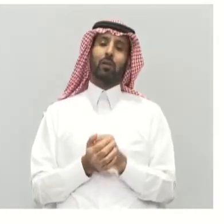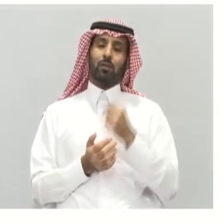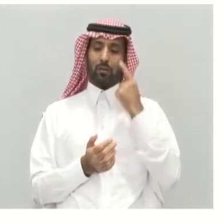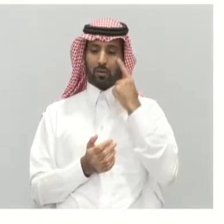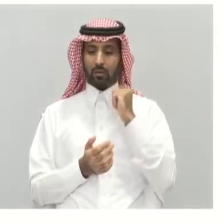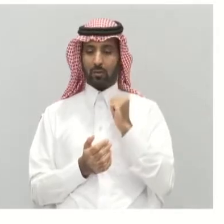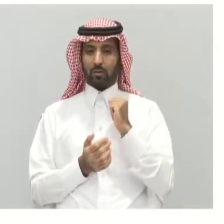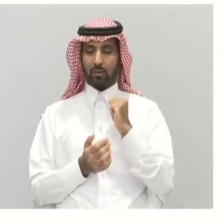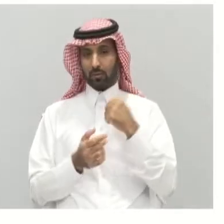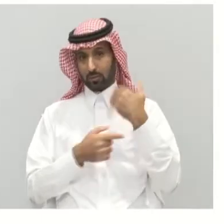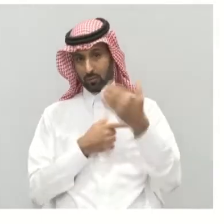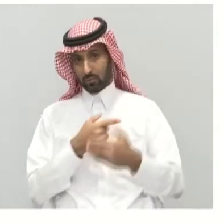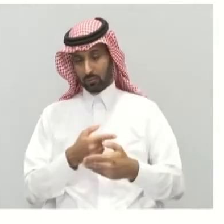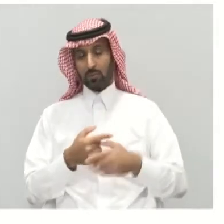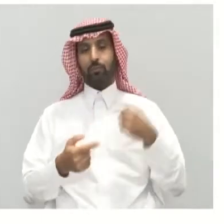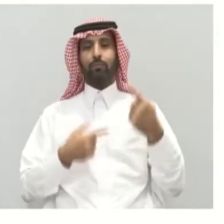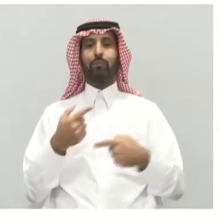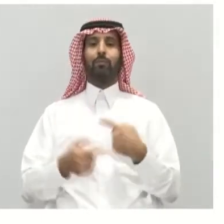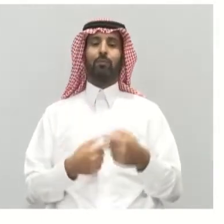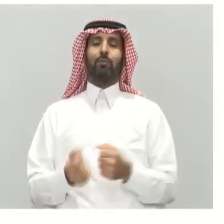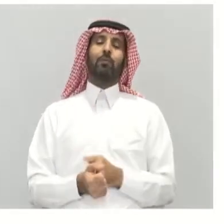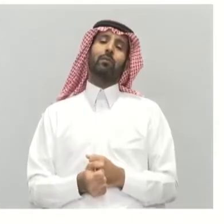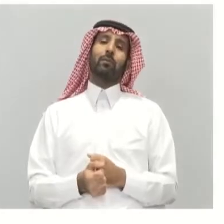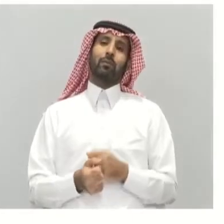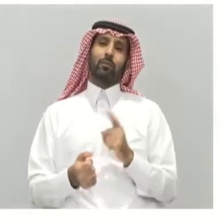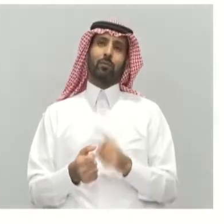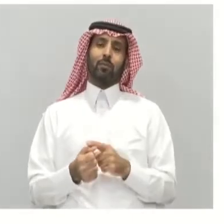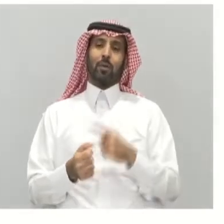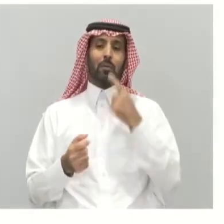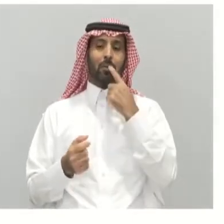Always habitual activities. Unit one. Okay, this is what?